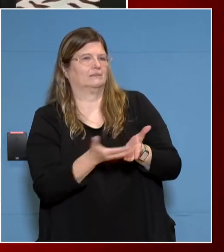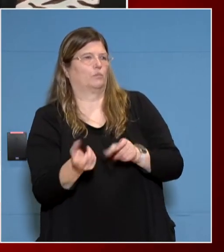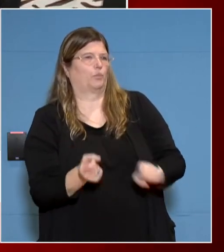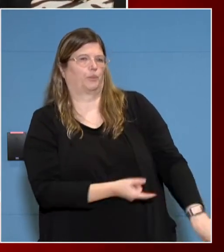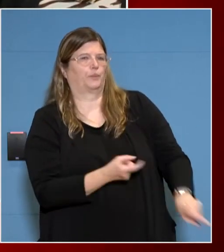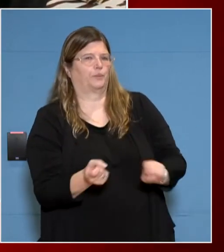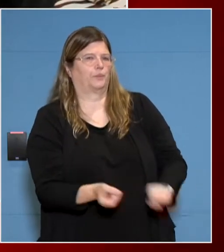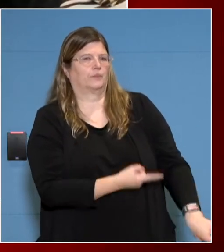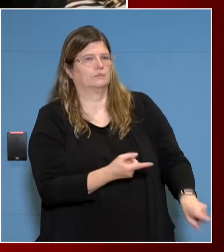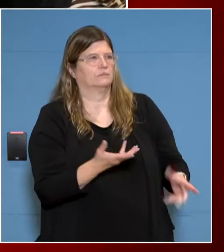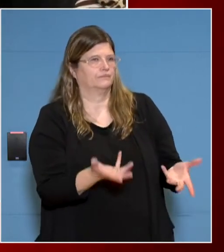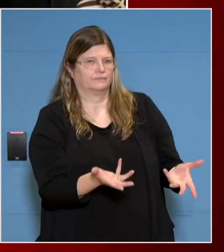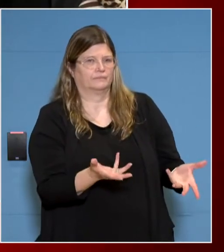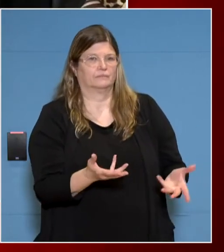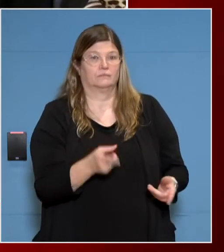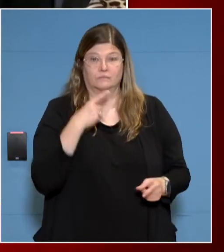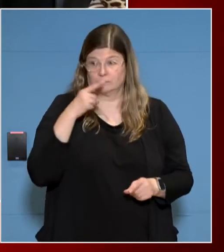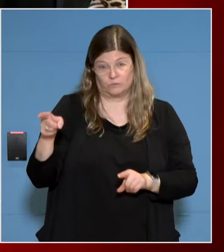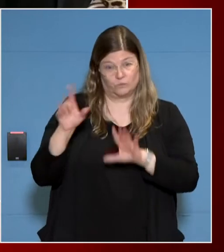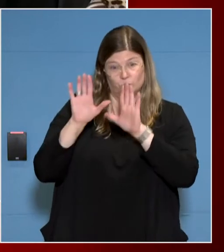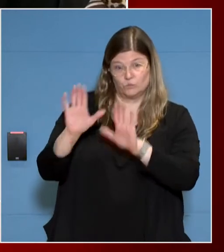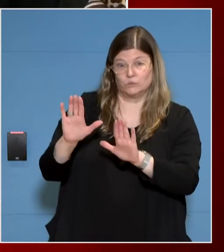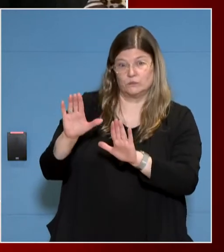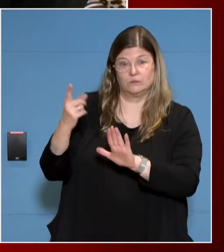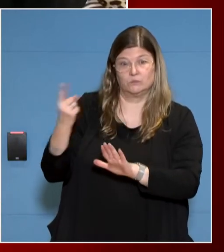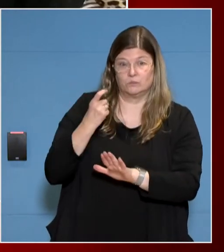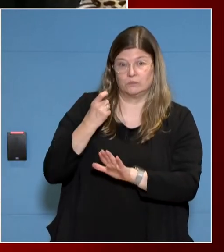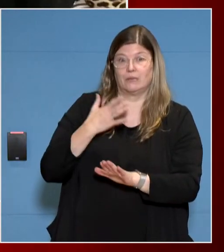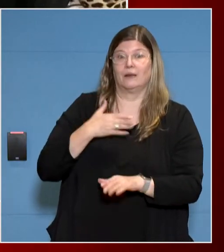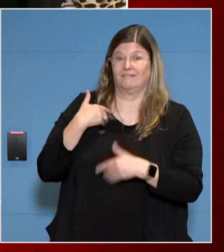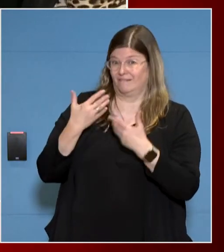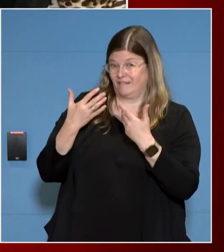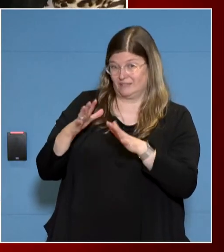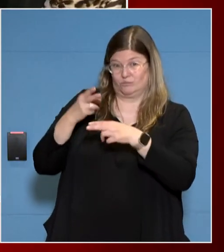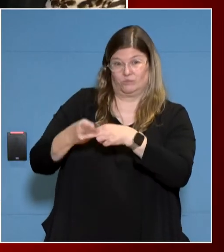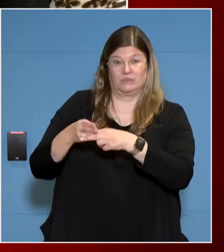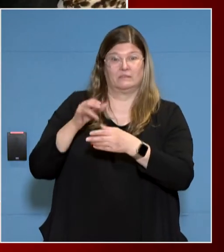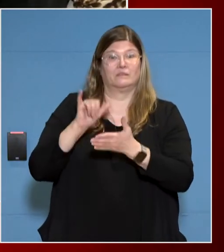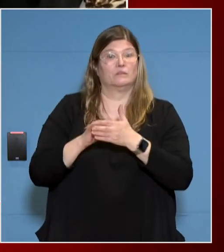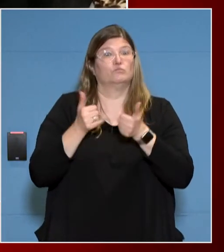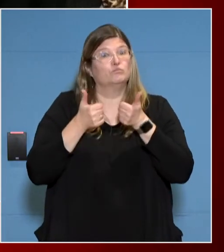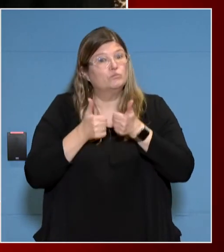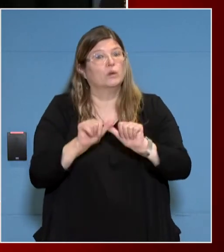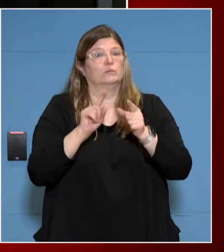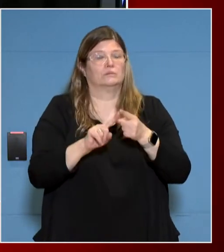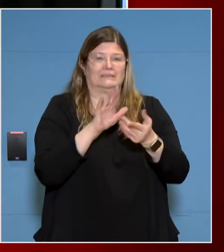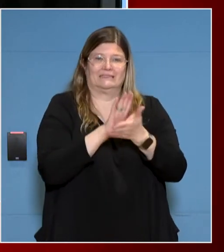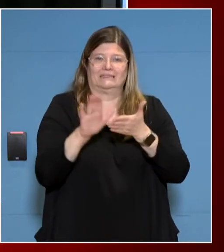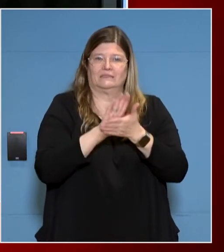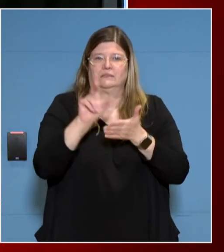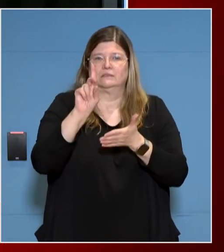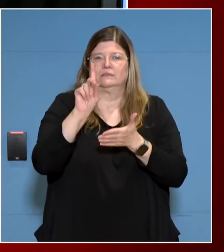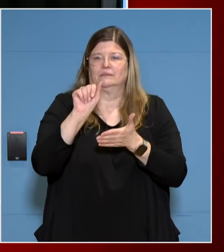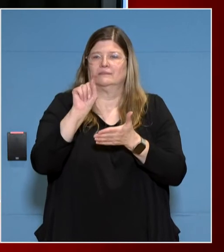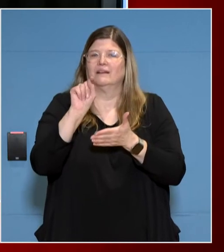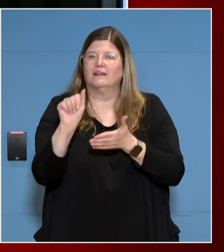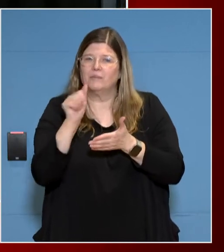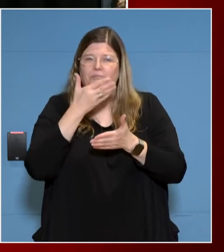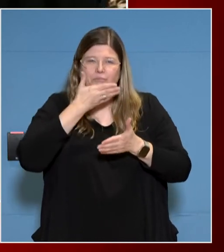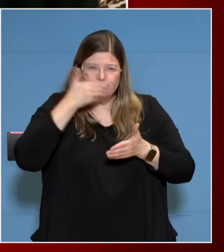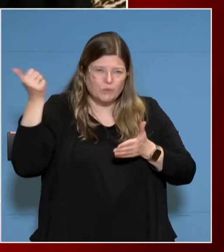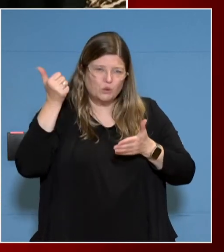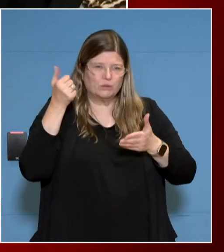It's a great question. As I mentioned earlier with Mark, is that we're trying to clean up the data in a much better way. I can give you, for